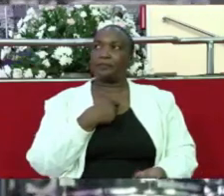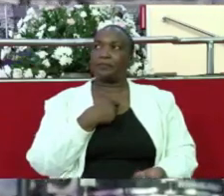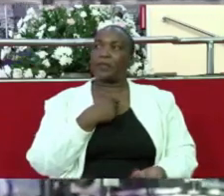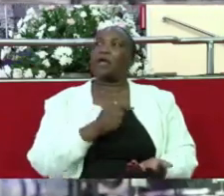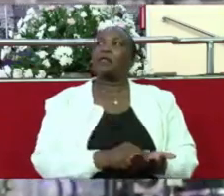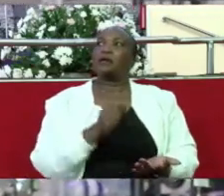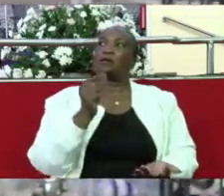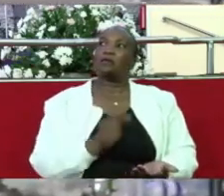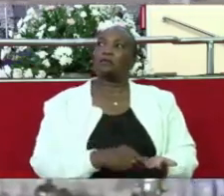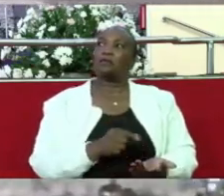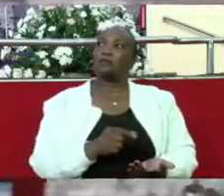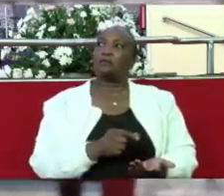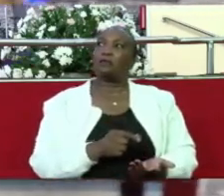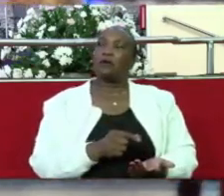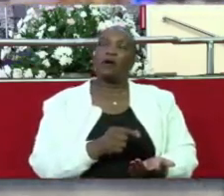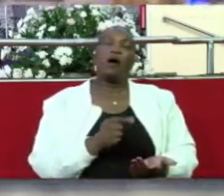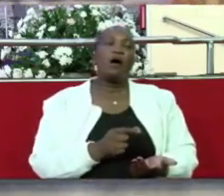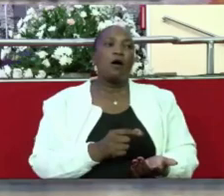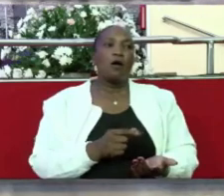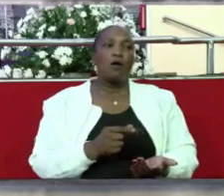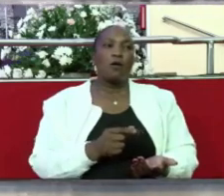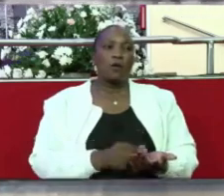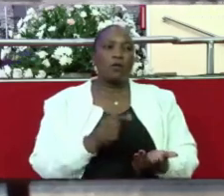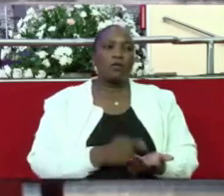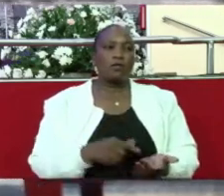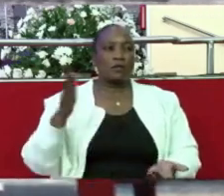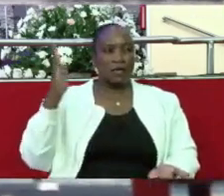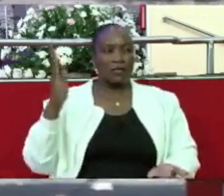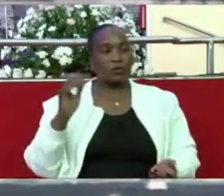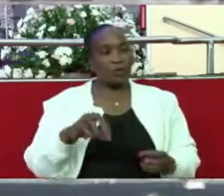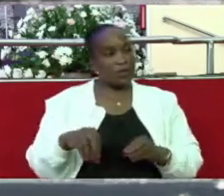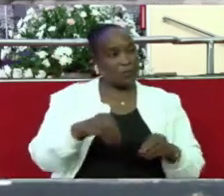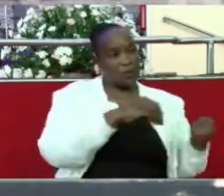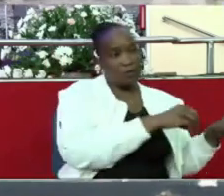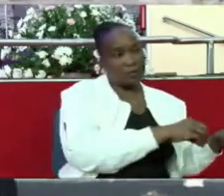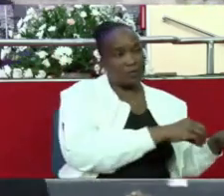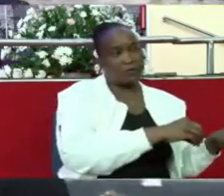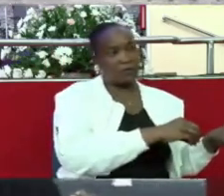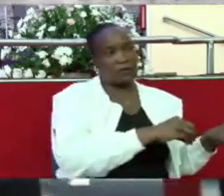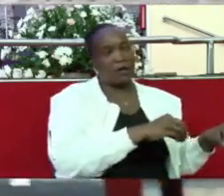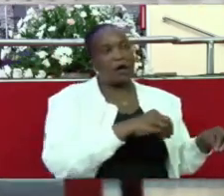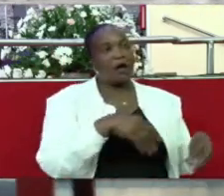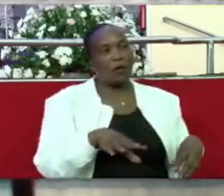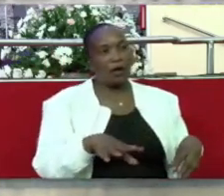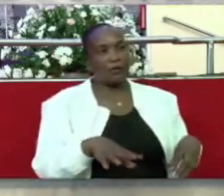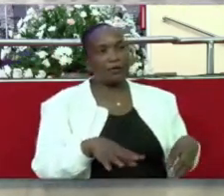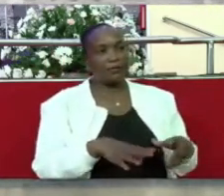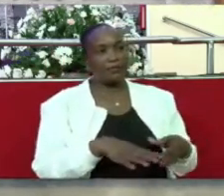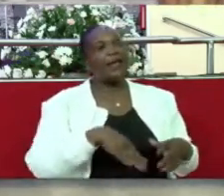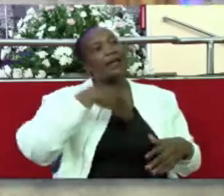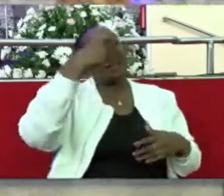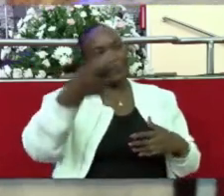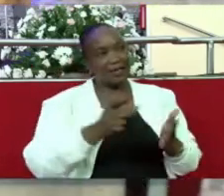God will have been taken away. We have a moment to use grace. We have a moment to walk in